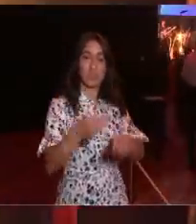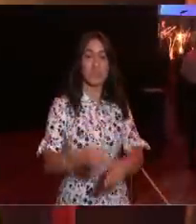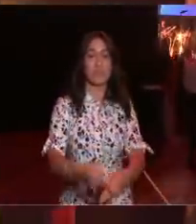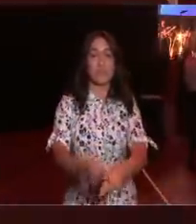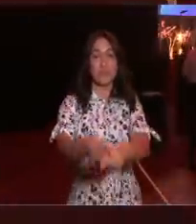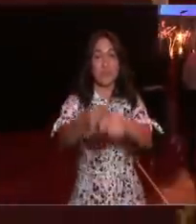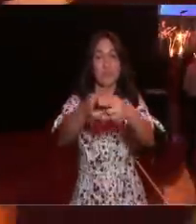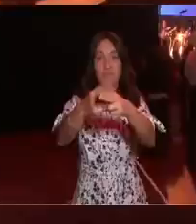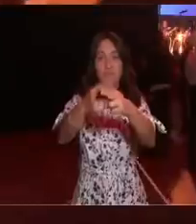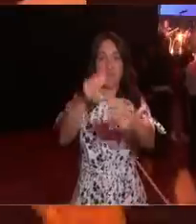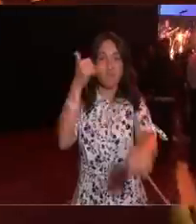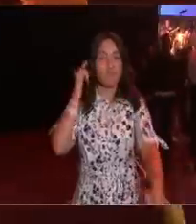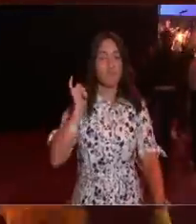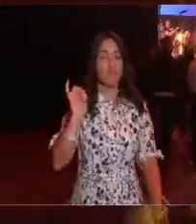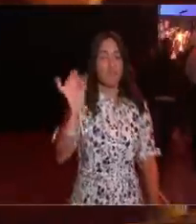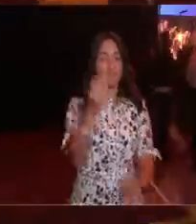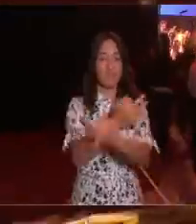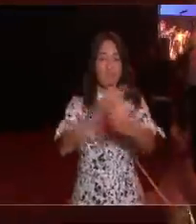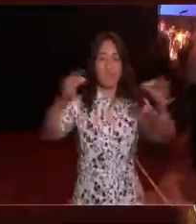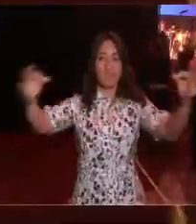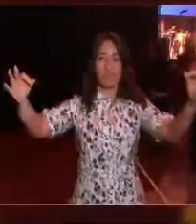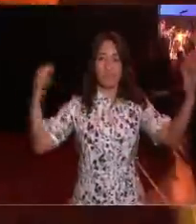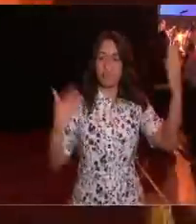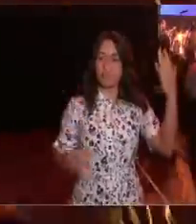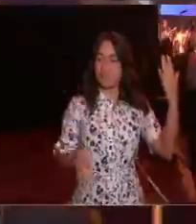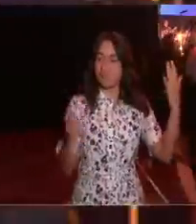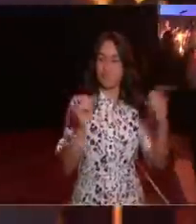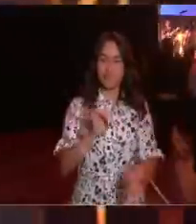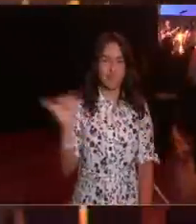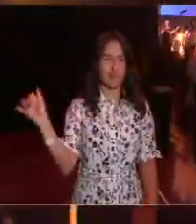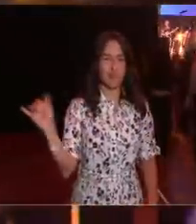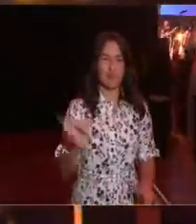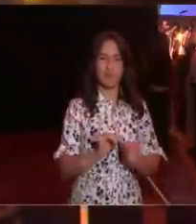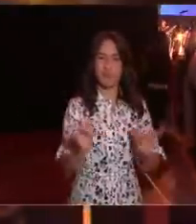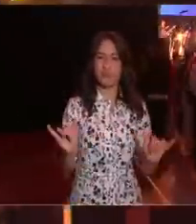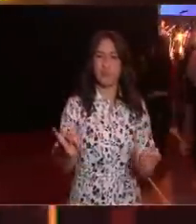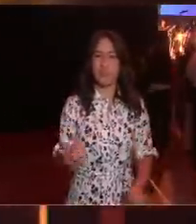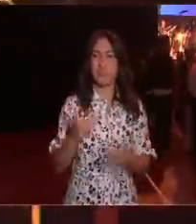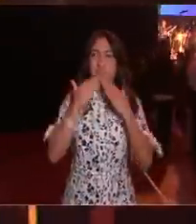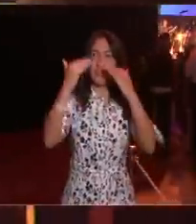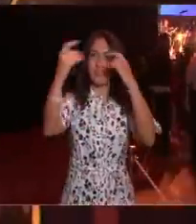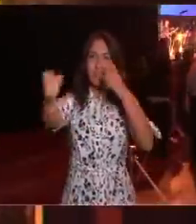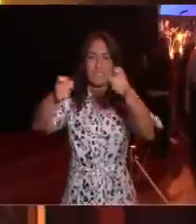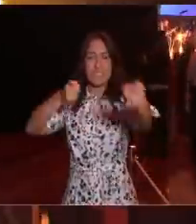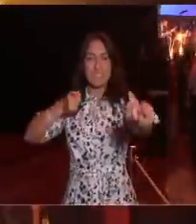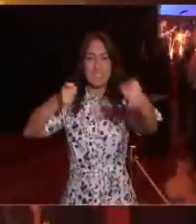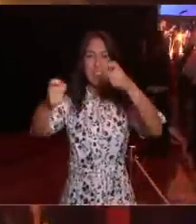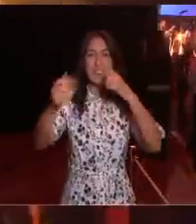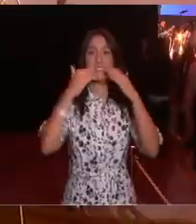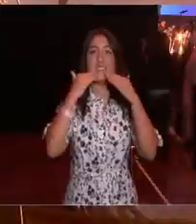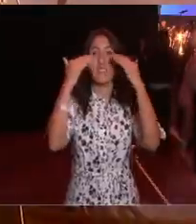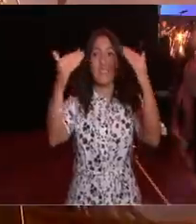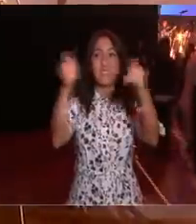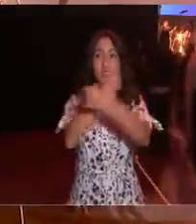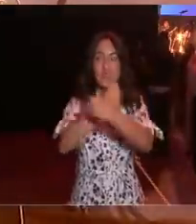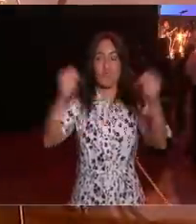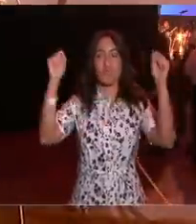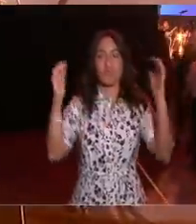changed my name, forever free. I thank the Master, I